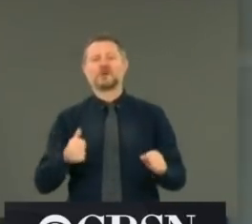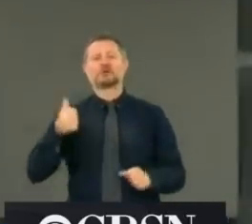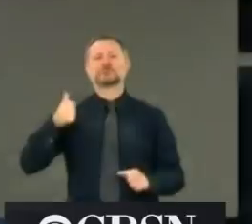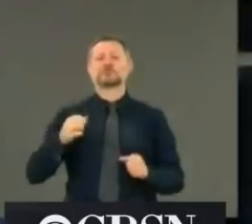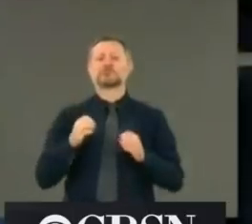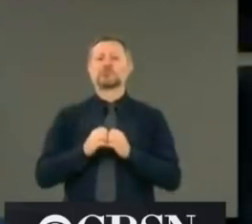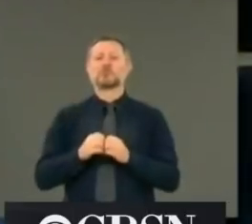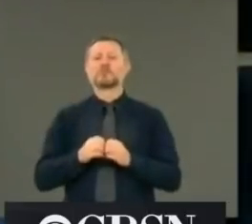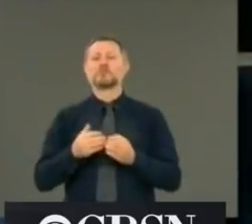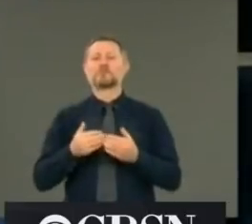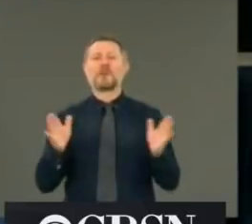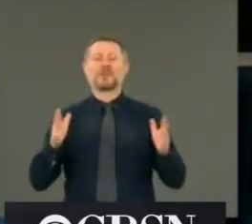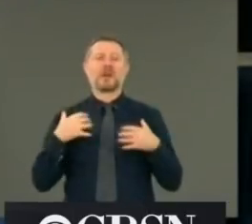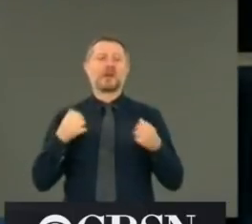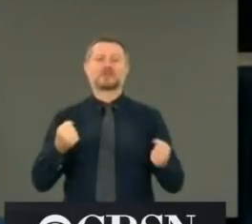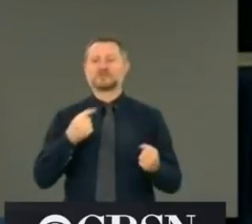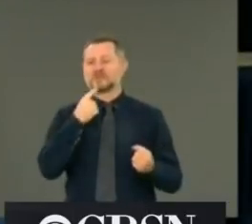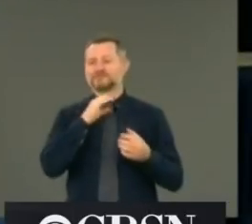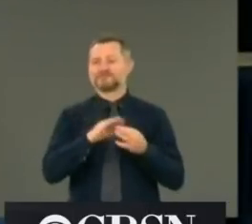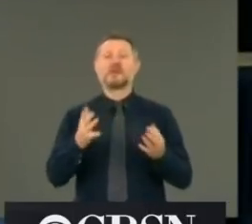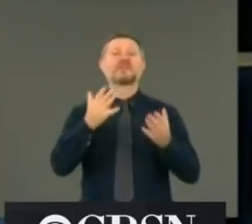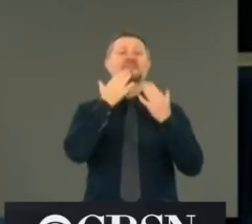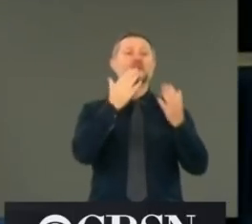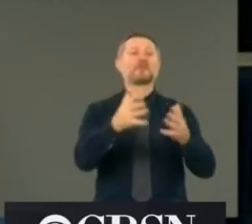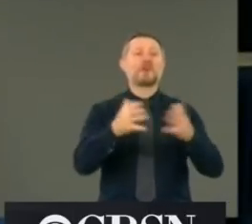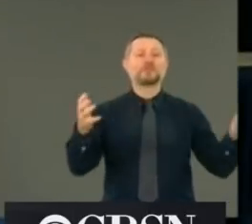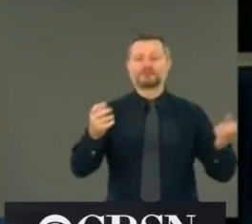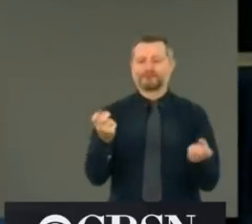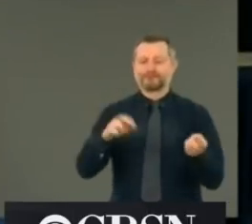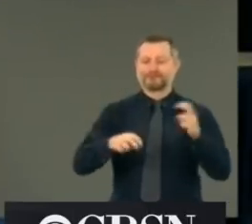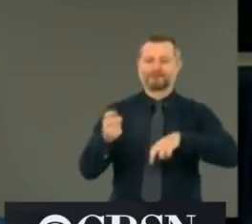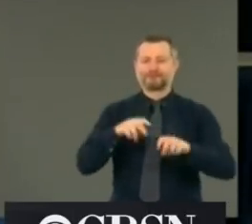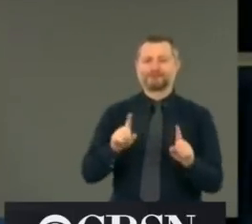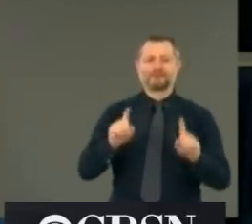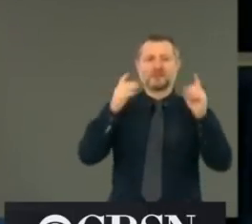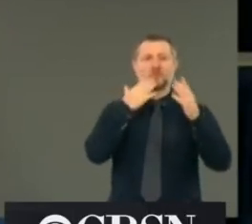can think about. Thank you guys very much. Thanks. Have a great day.